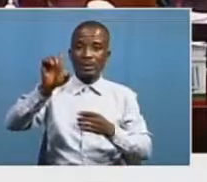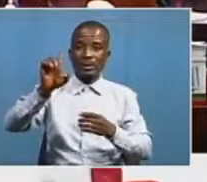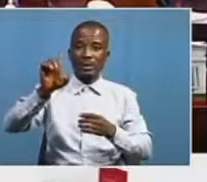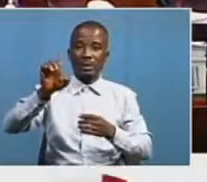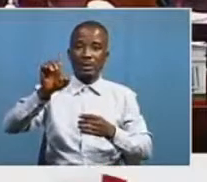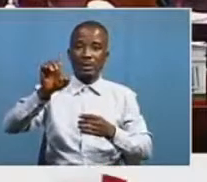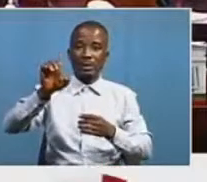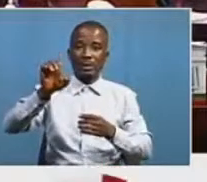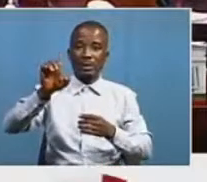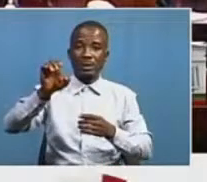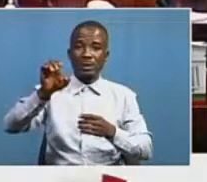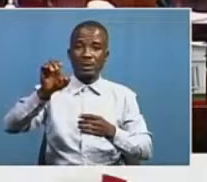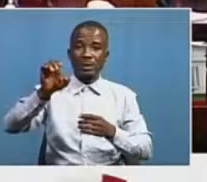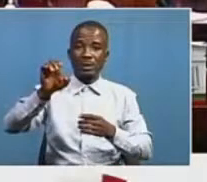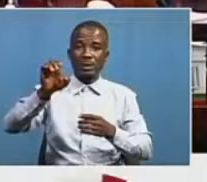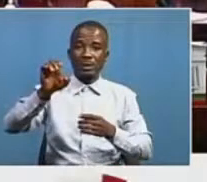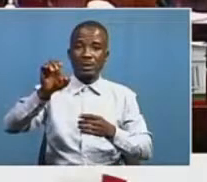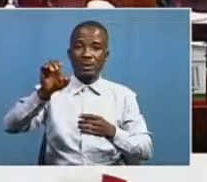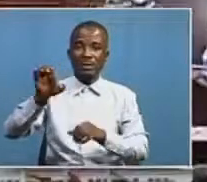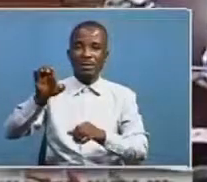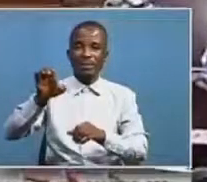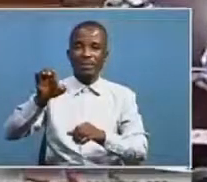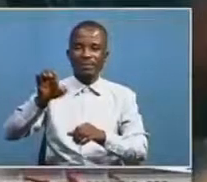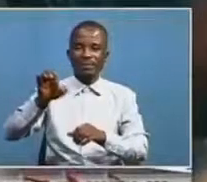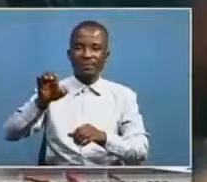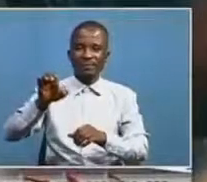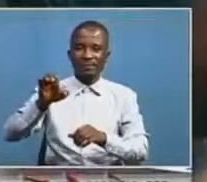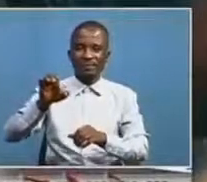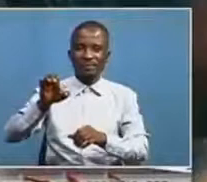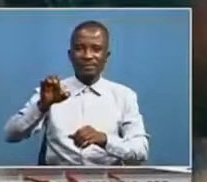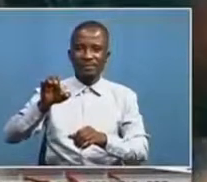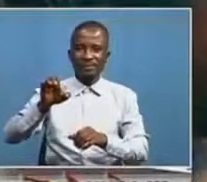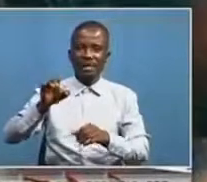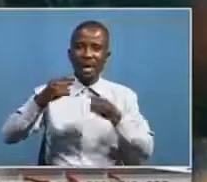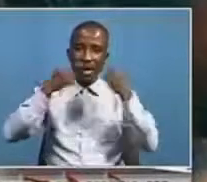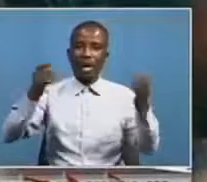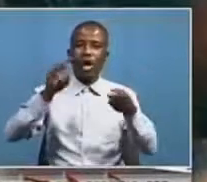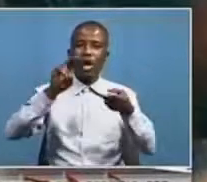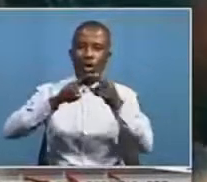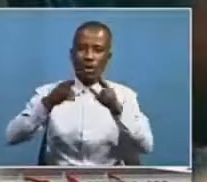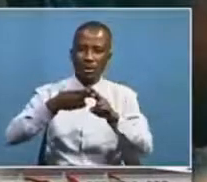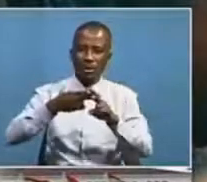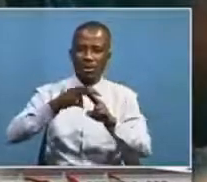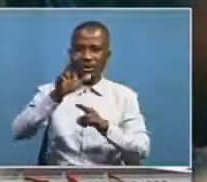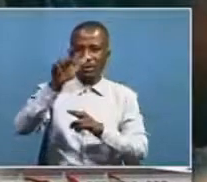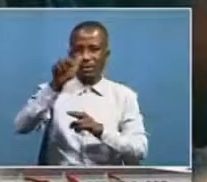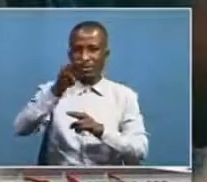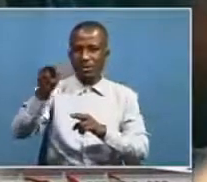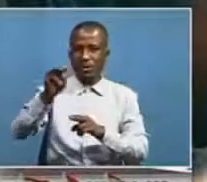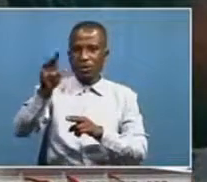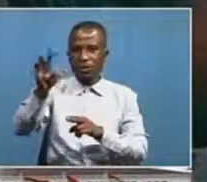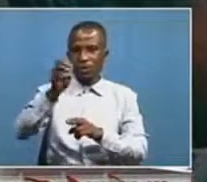2020, the chairperson of the first respondent erroneously announced the figure of